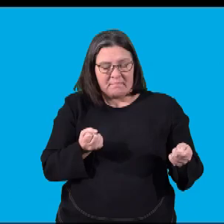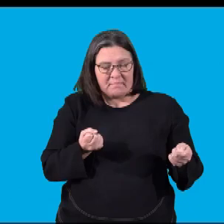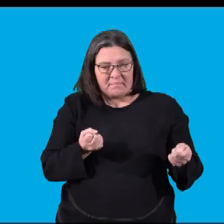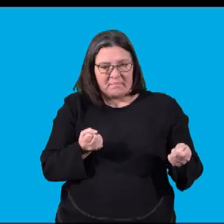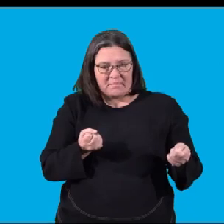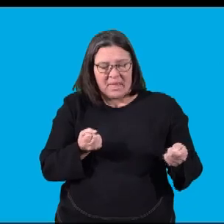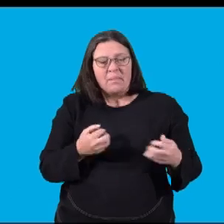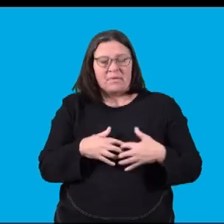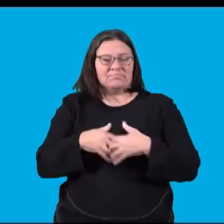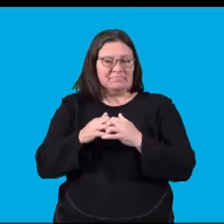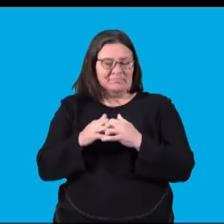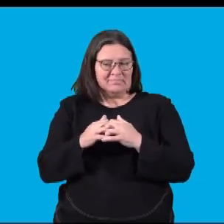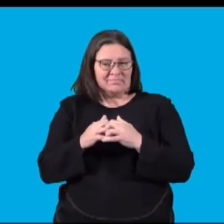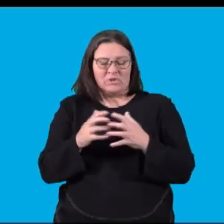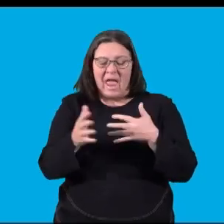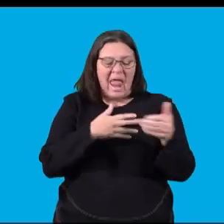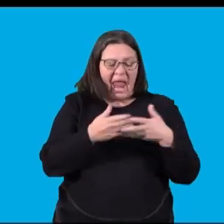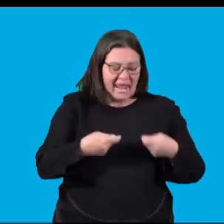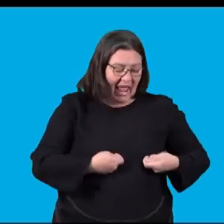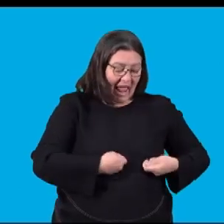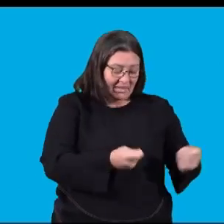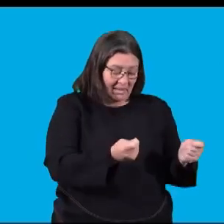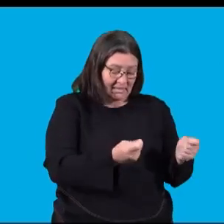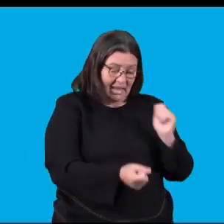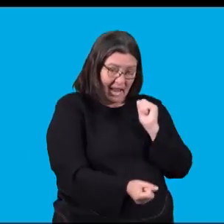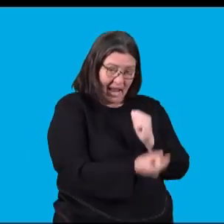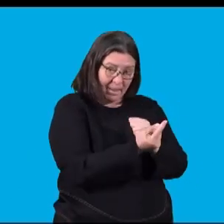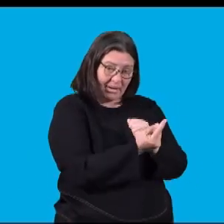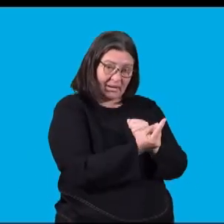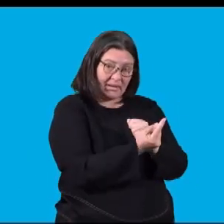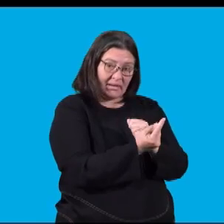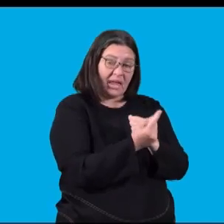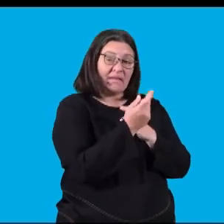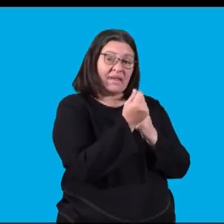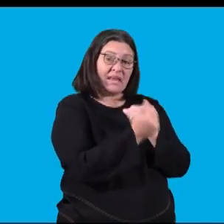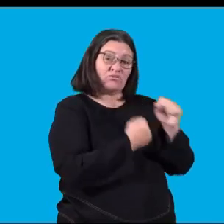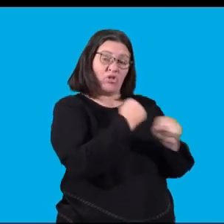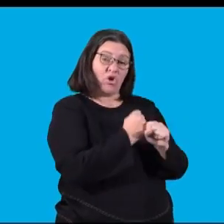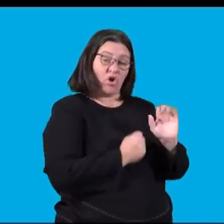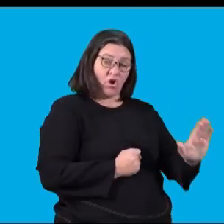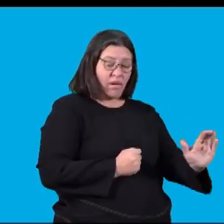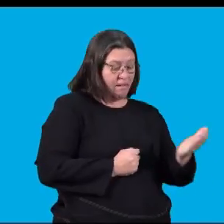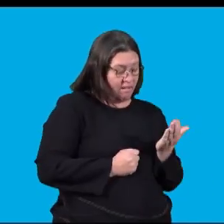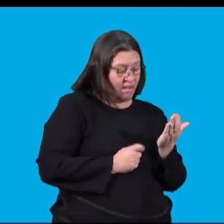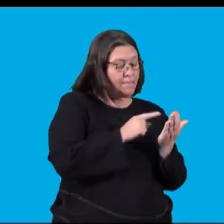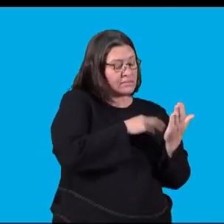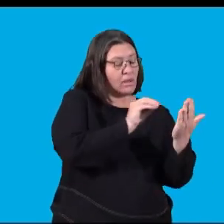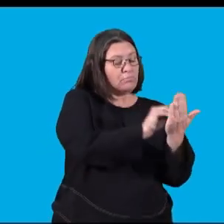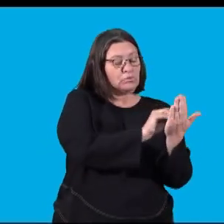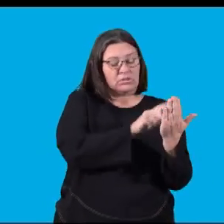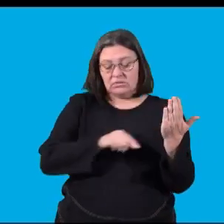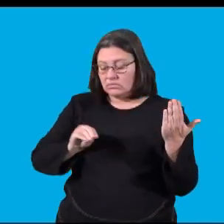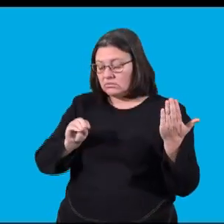help to generate. So in other words, any expense that is incurred in a particular financial period must be